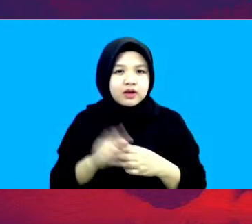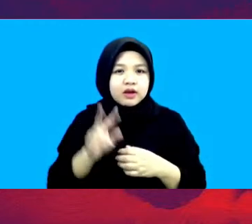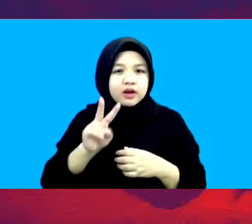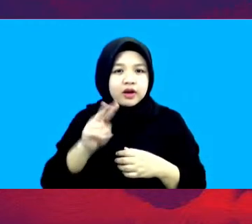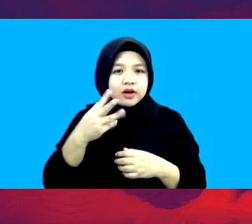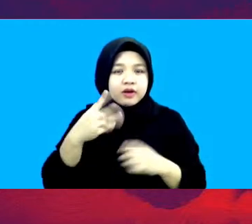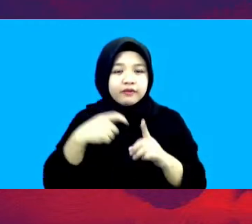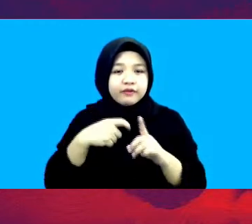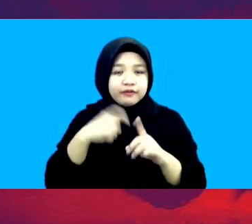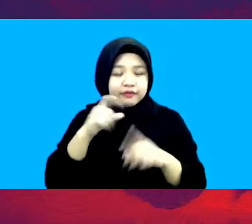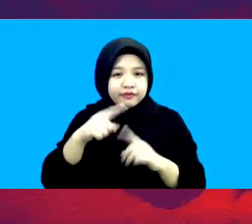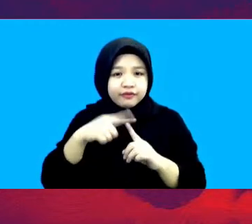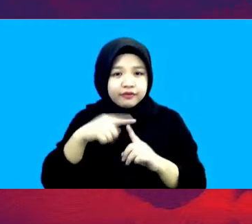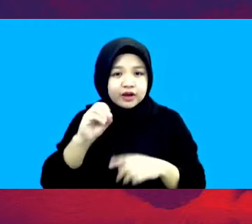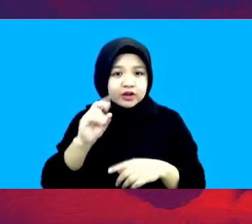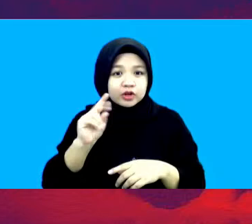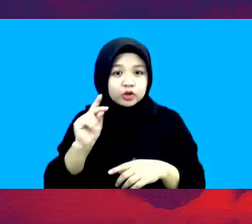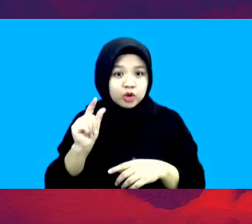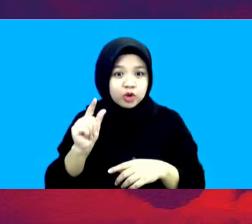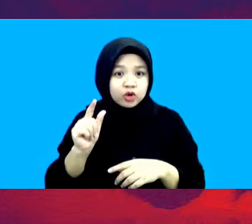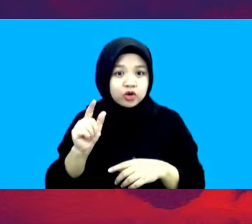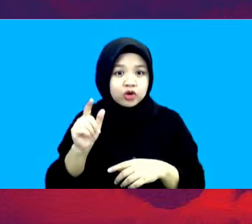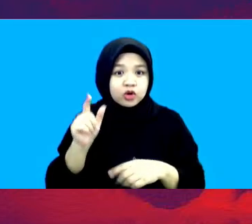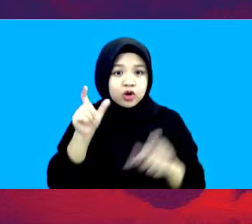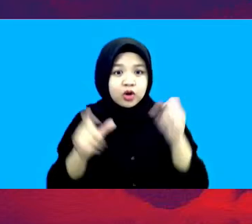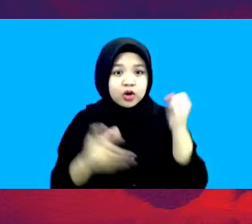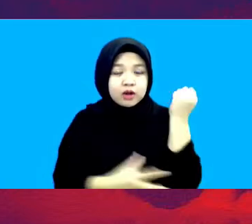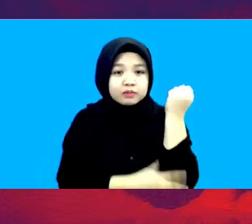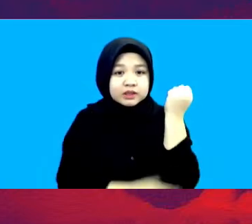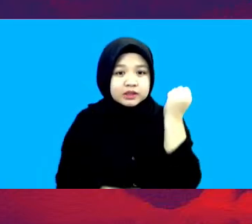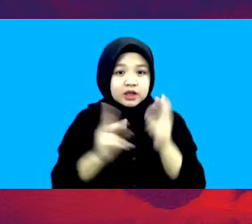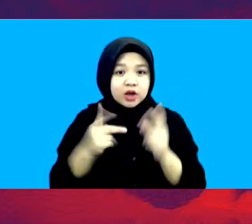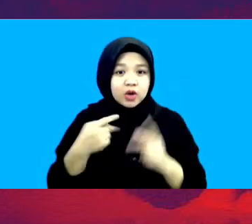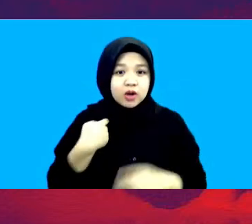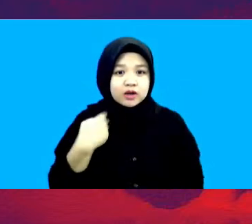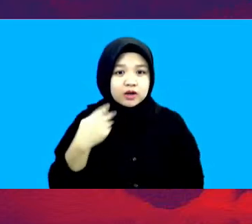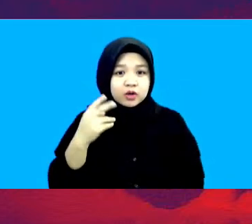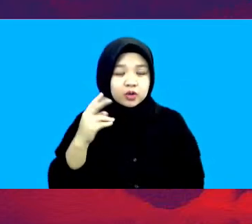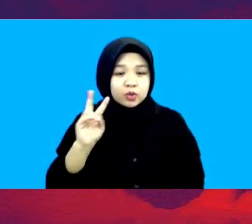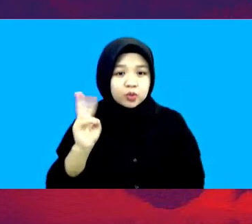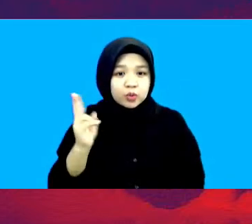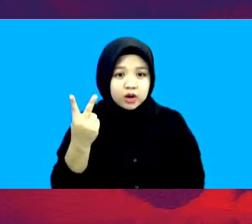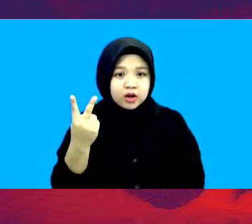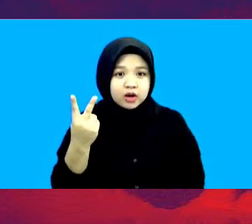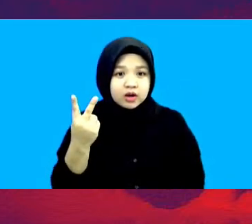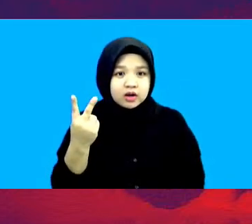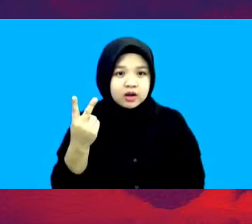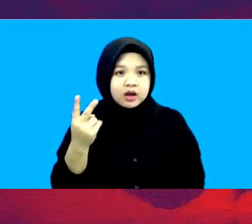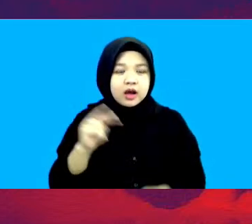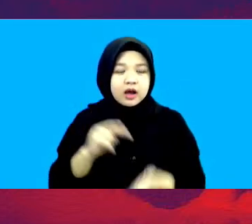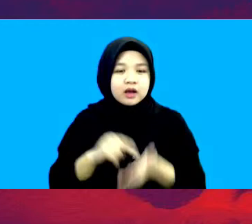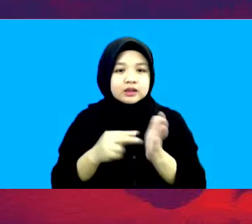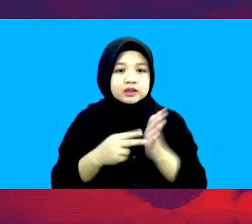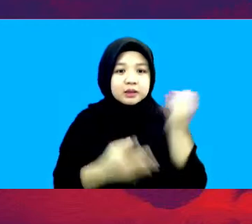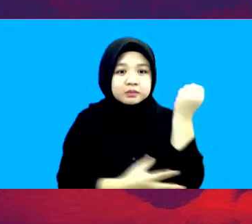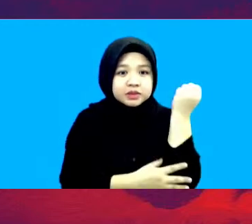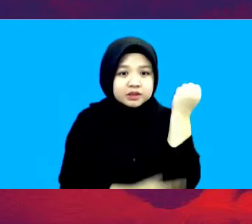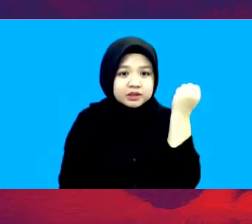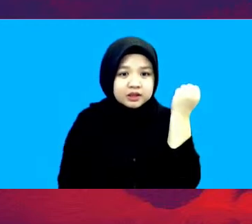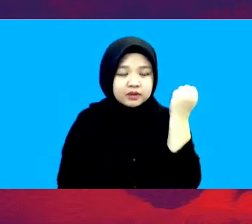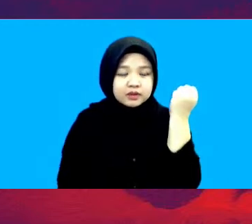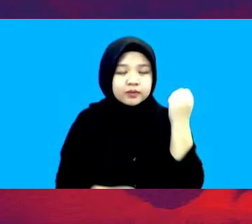the average of something. What is that something? Well, down here,